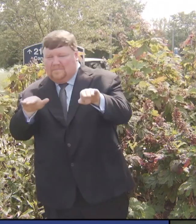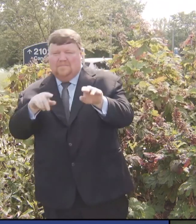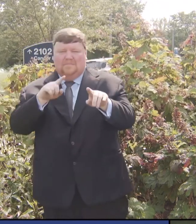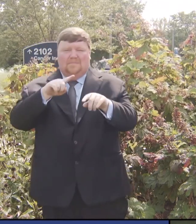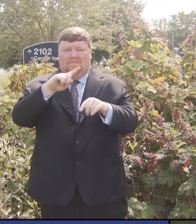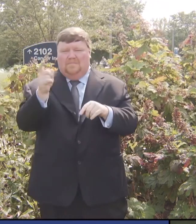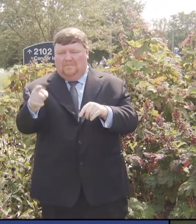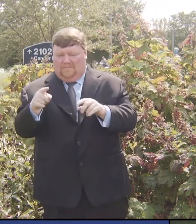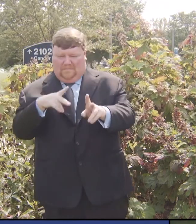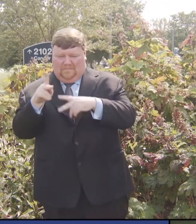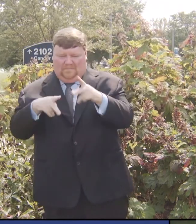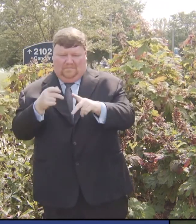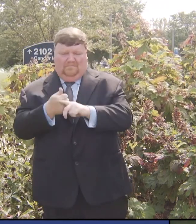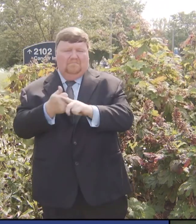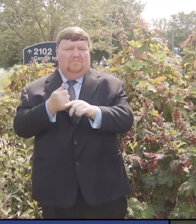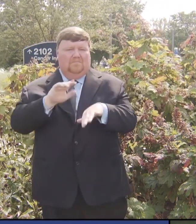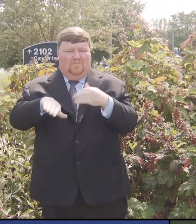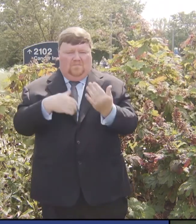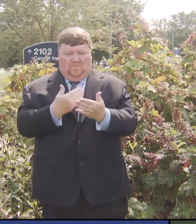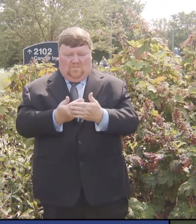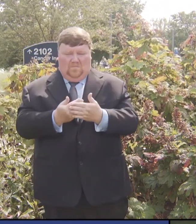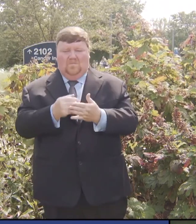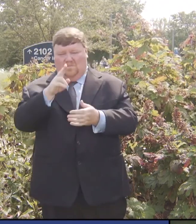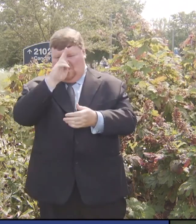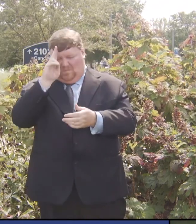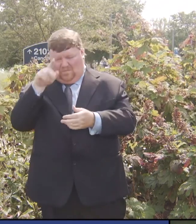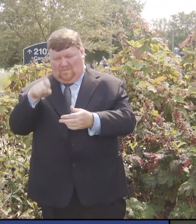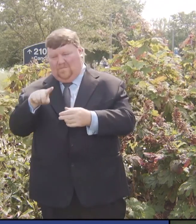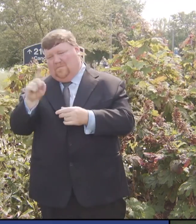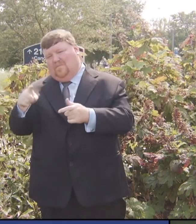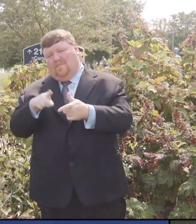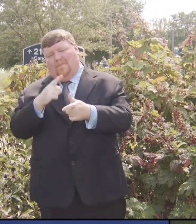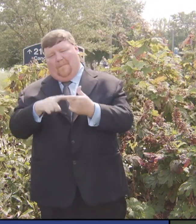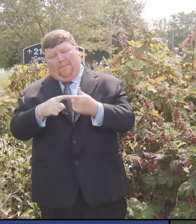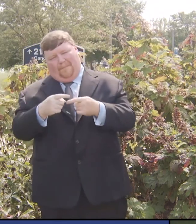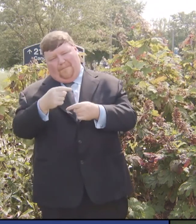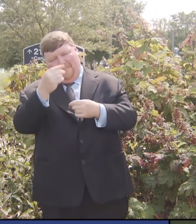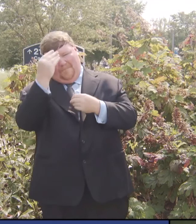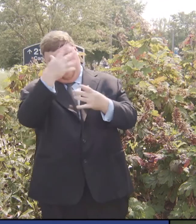that data had to be collected manually at the hospital level and reported to the Department of Health.